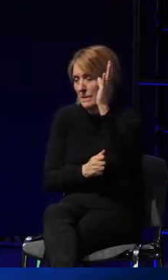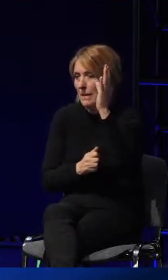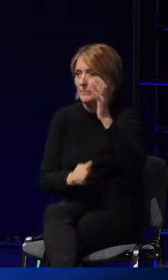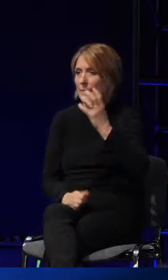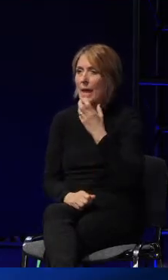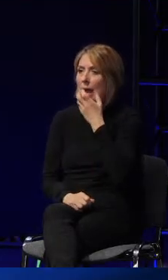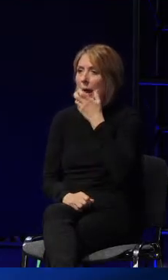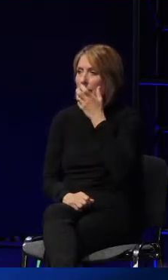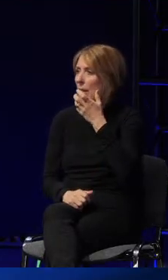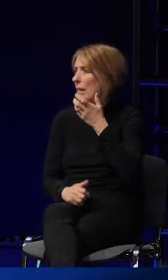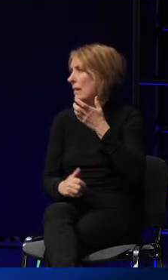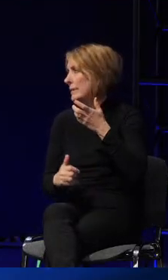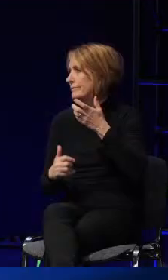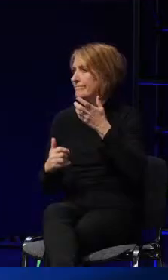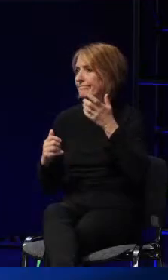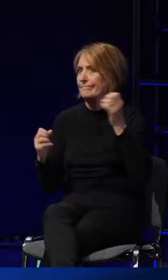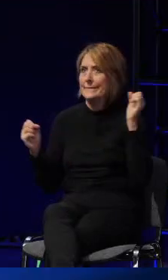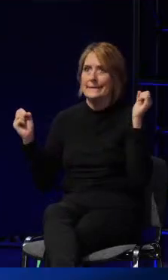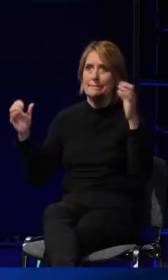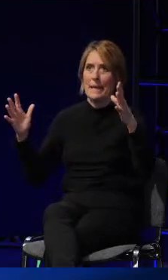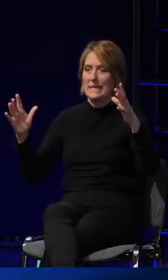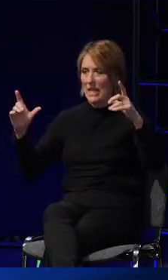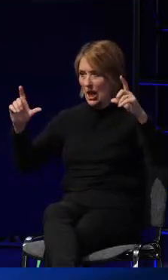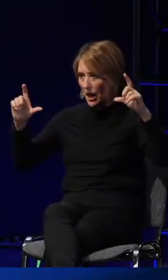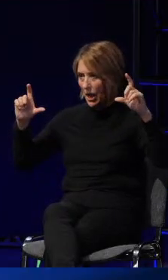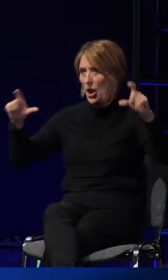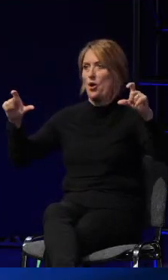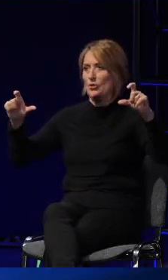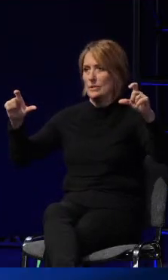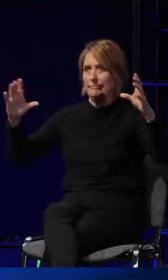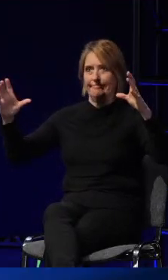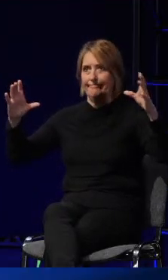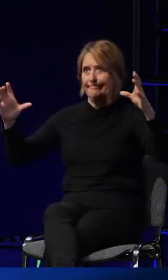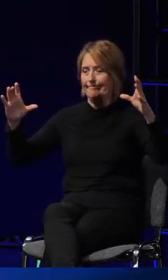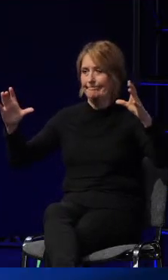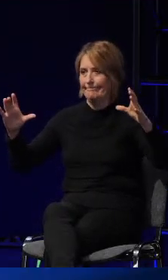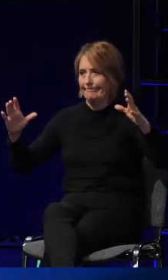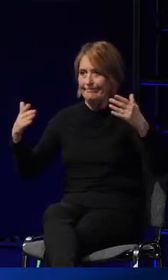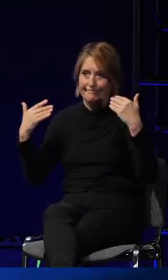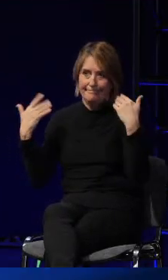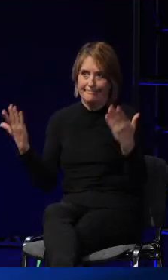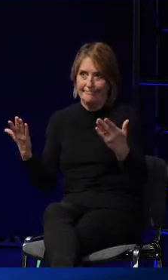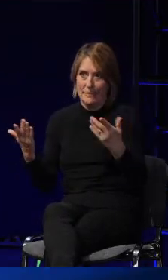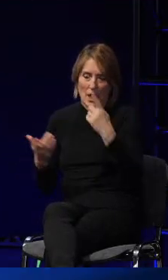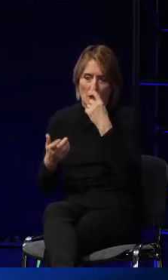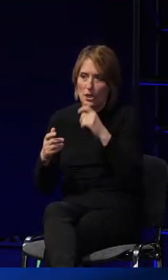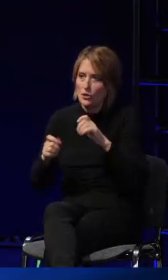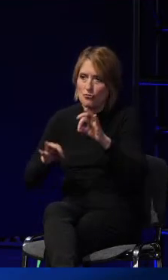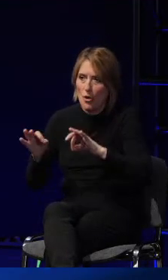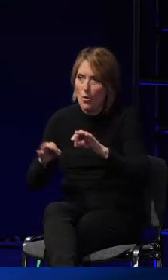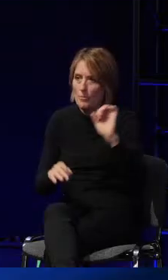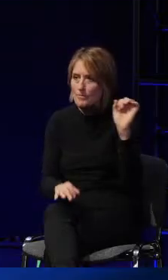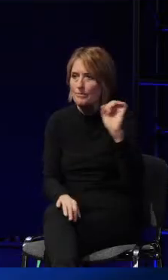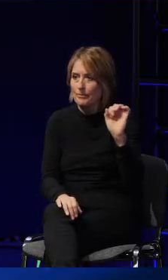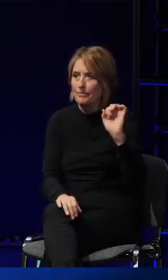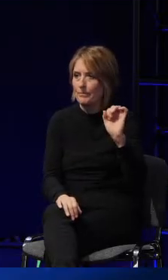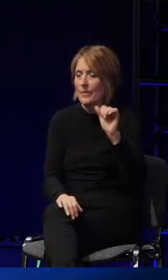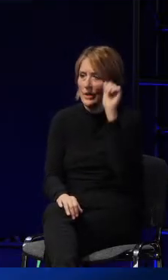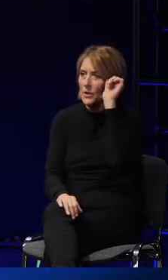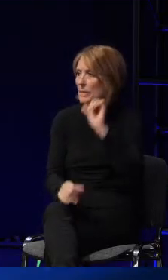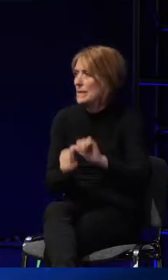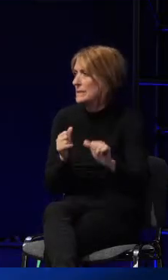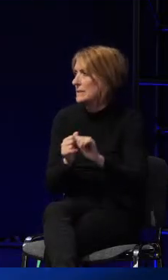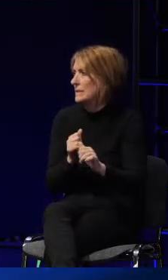of in a very Apple-y way are just locked. You can't really control them. They know best. So a lot of it is